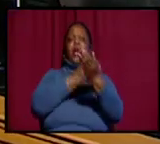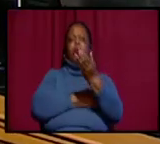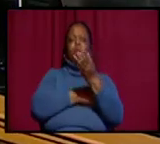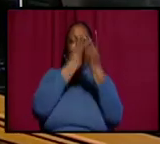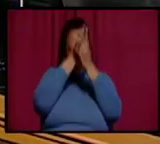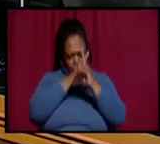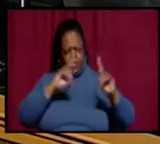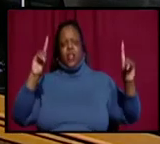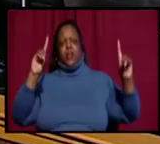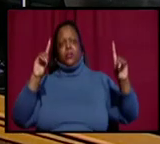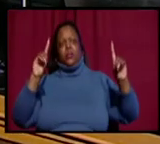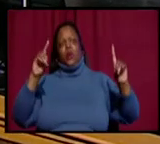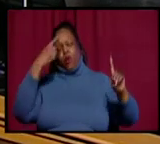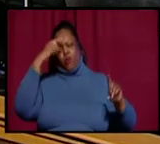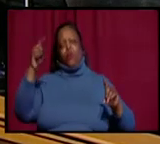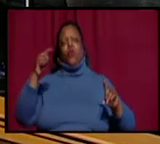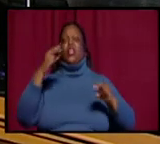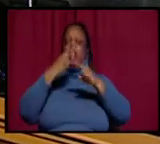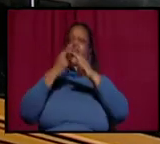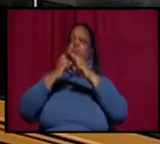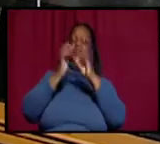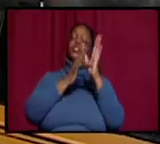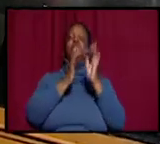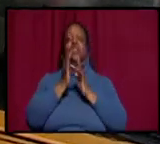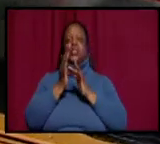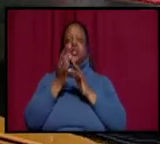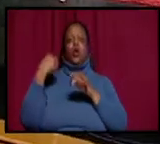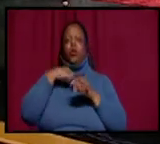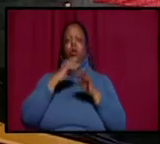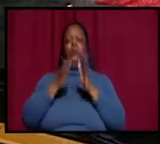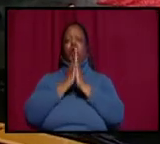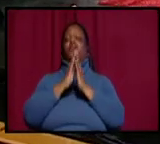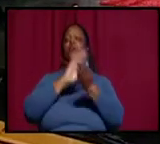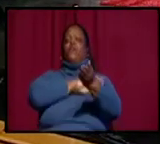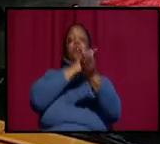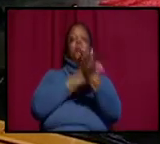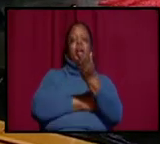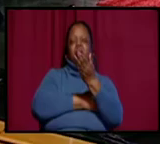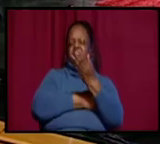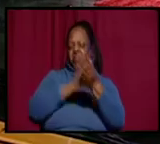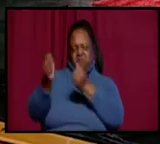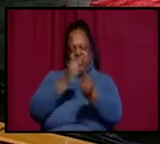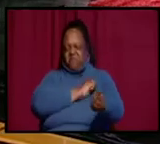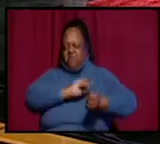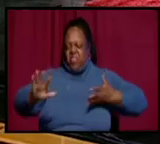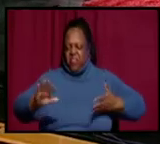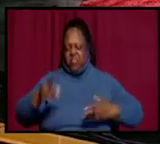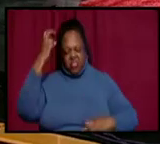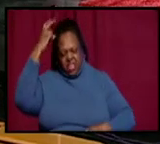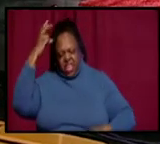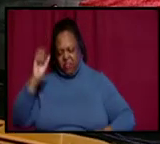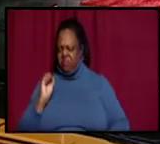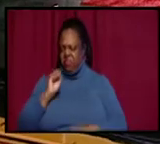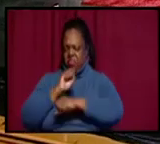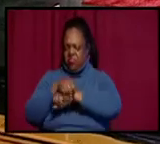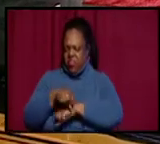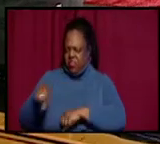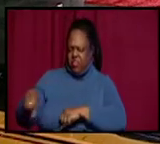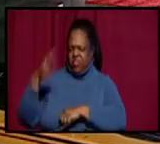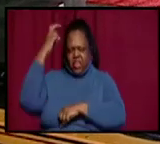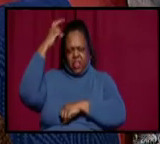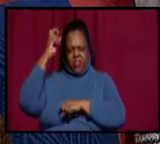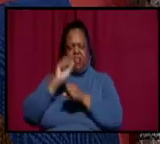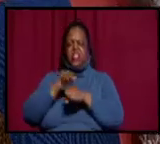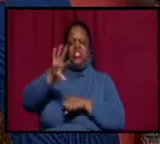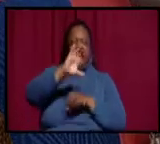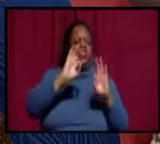of deliverance. Father God, in the name of Jesus, we break the powers of the enemy. We bind the devil that's affecting